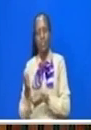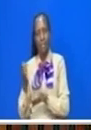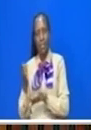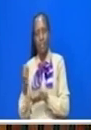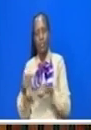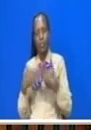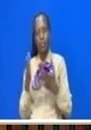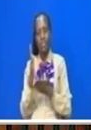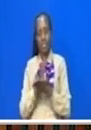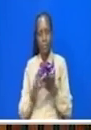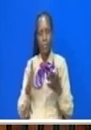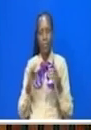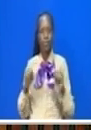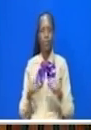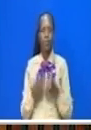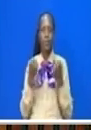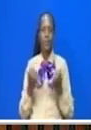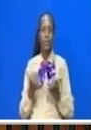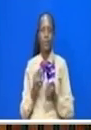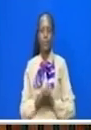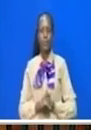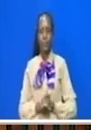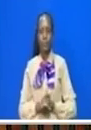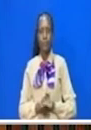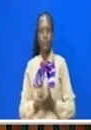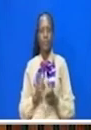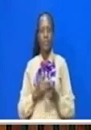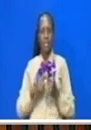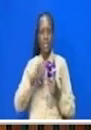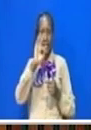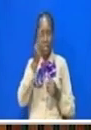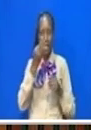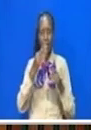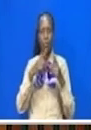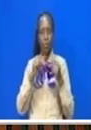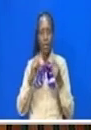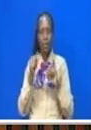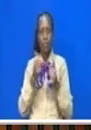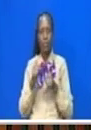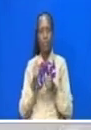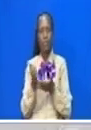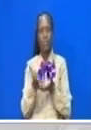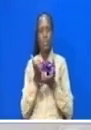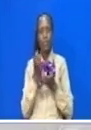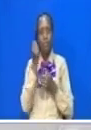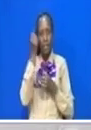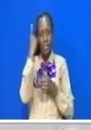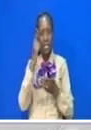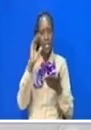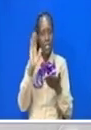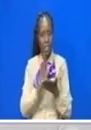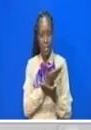or something to happen. Then the third term, or the key term that we need to understand, is